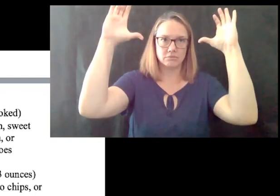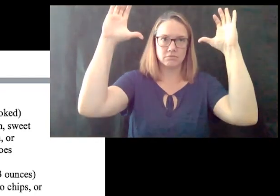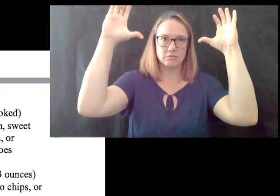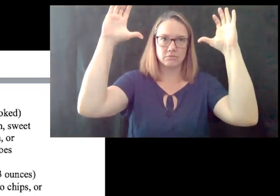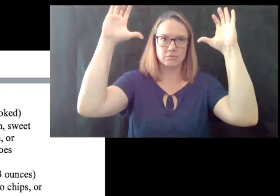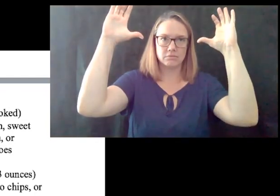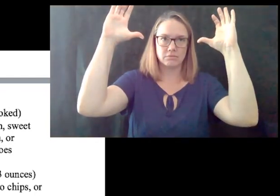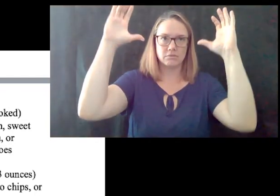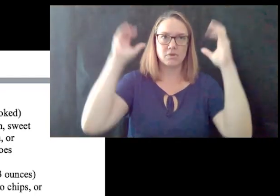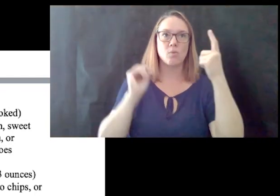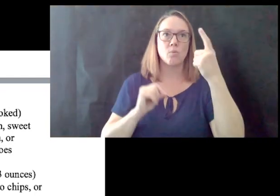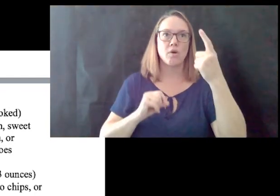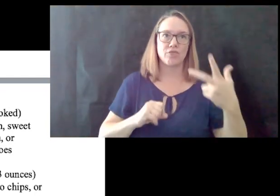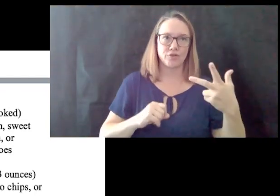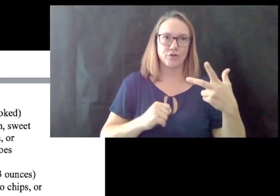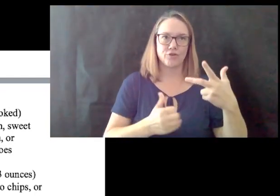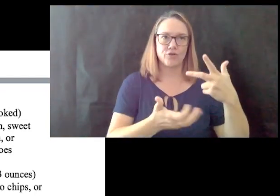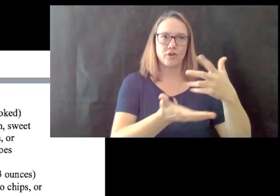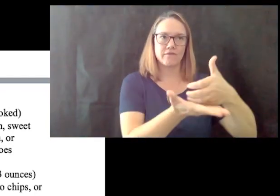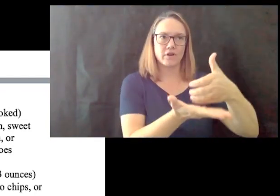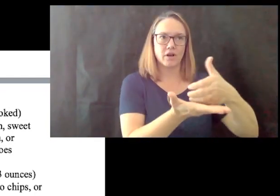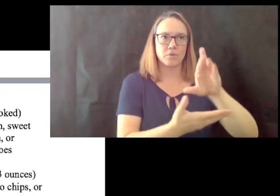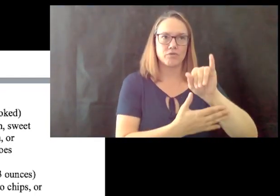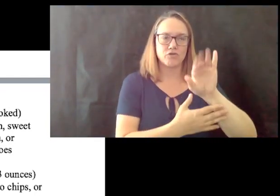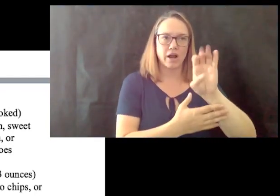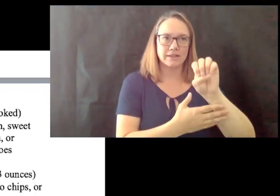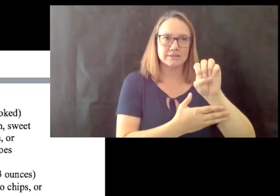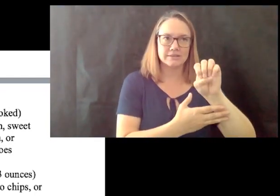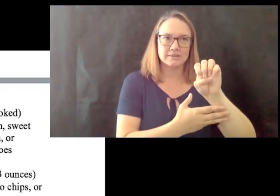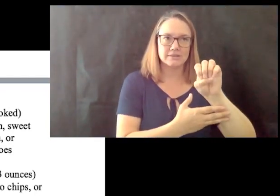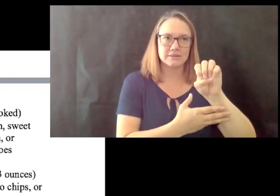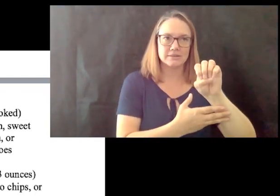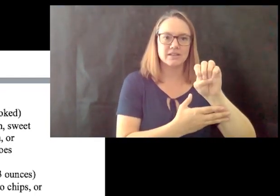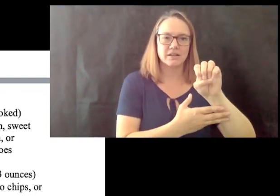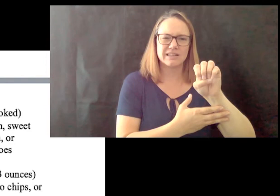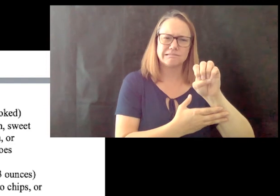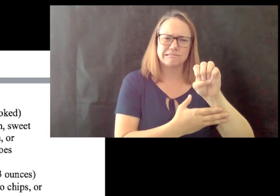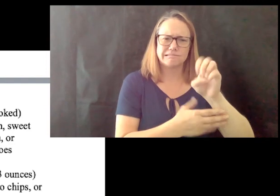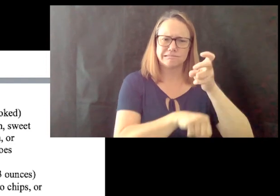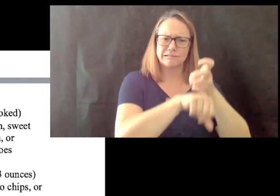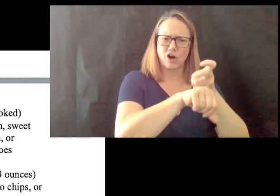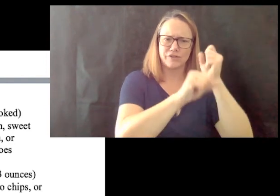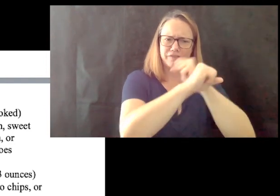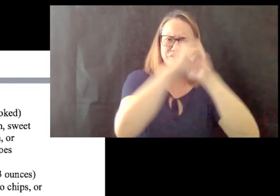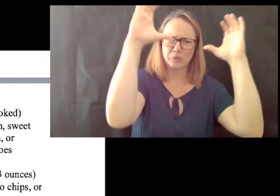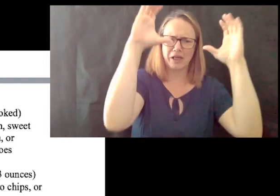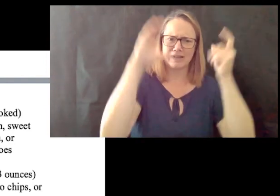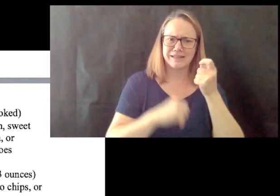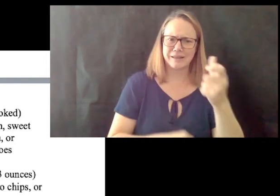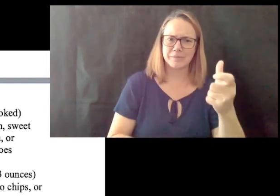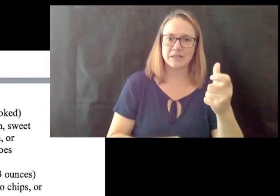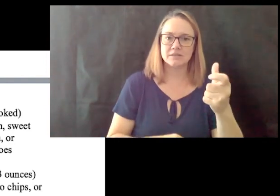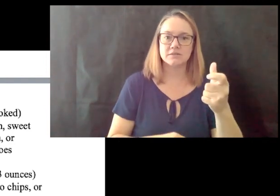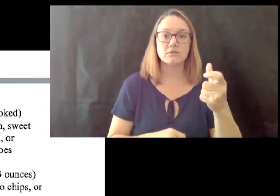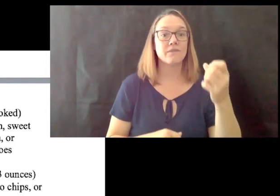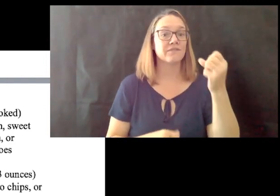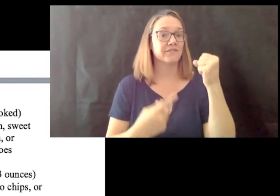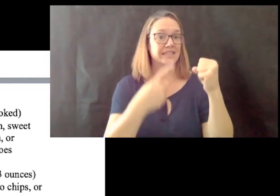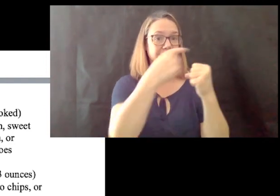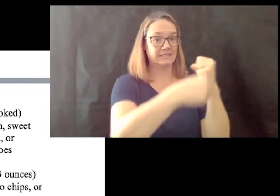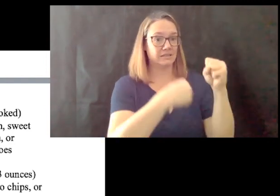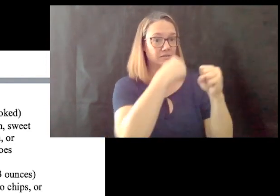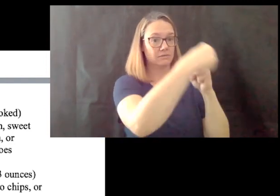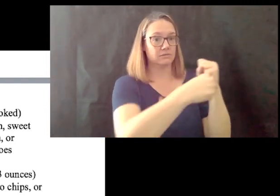in their head about how big 1/3 of a cup is? Oh, that's kind of an odd one to visualize. So we can use